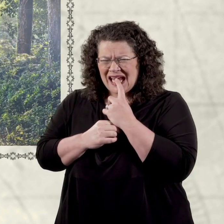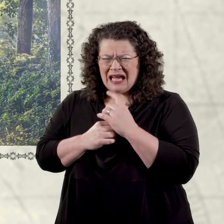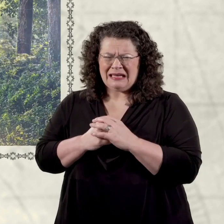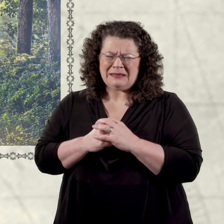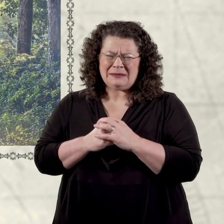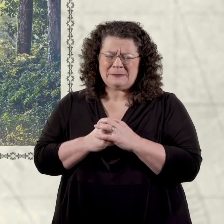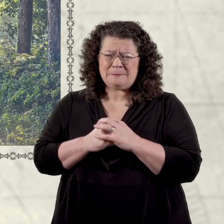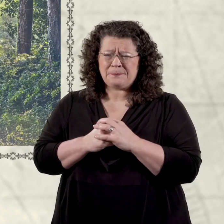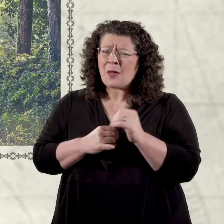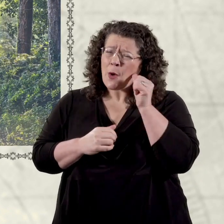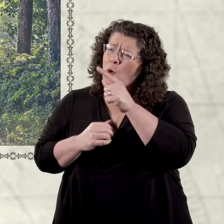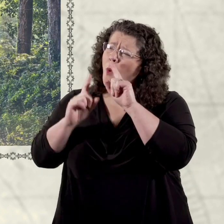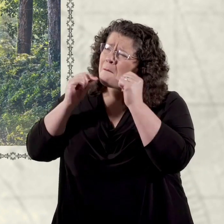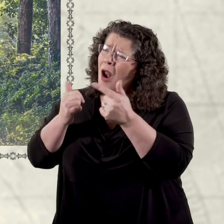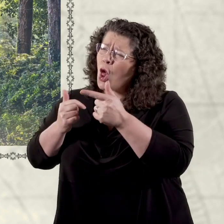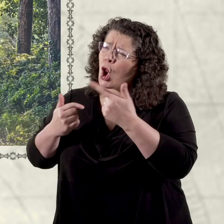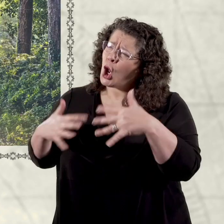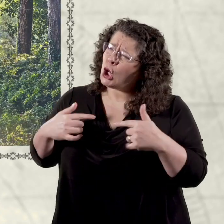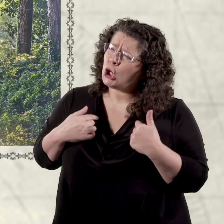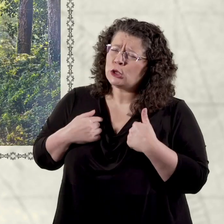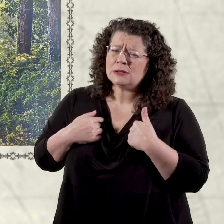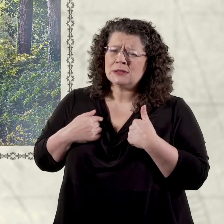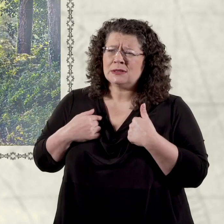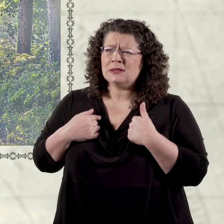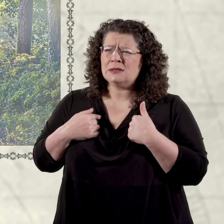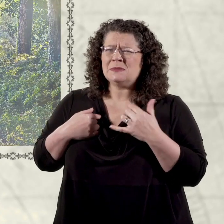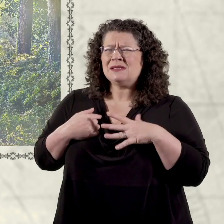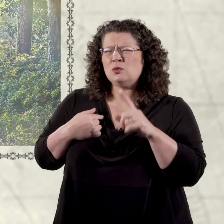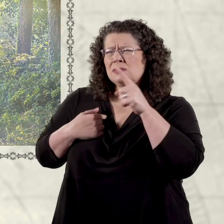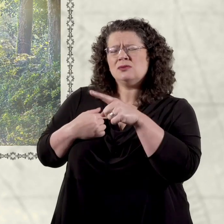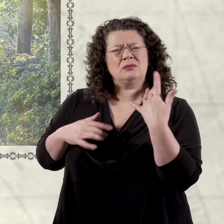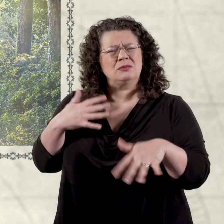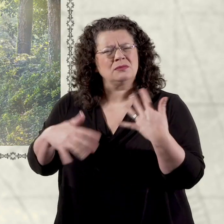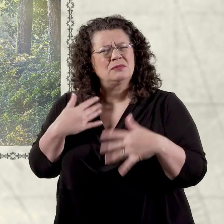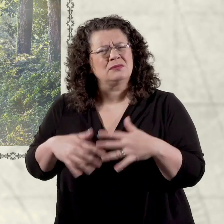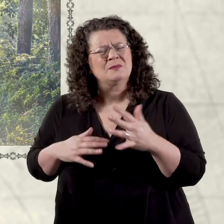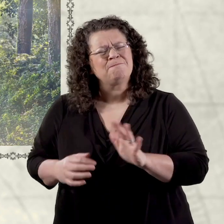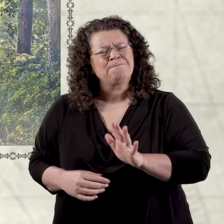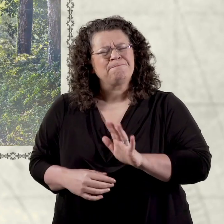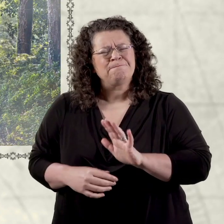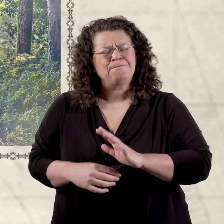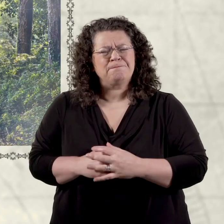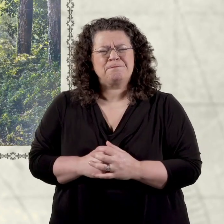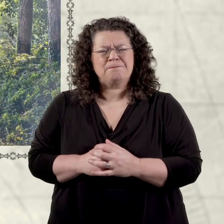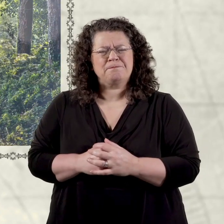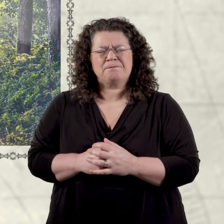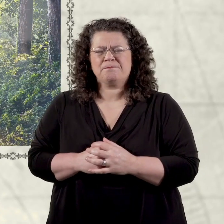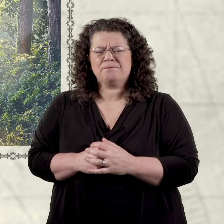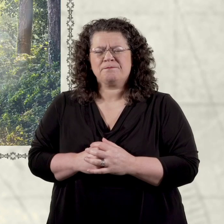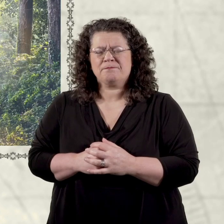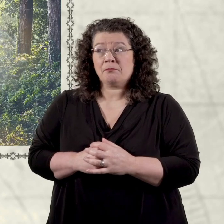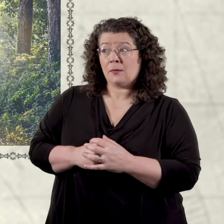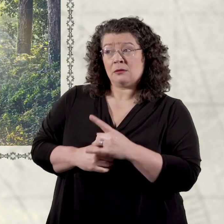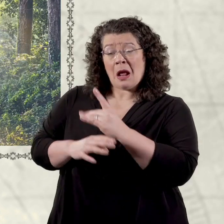But even though he'd hurt me, I didn't want to see him suffer. But it's what the